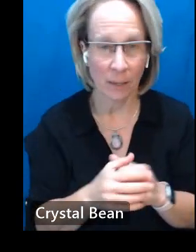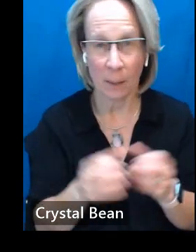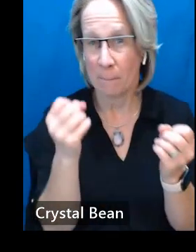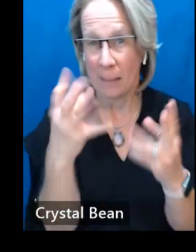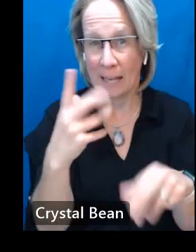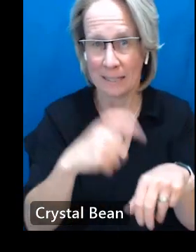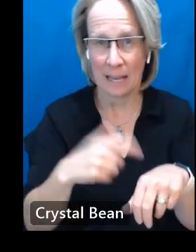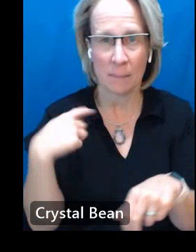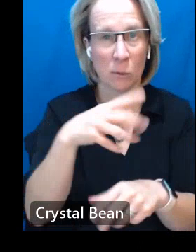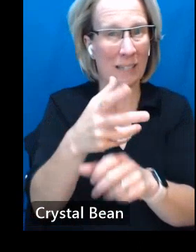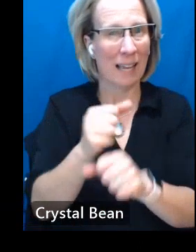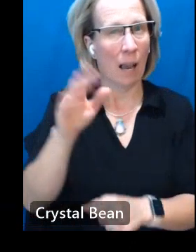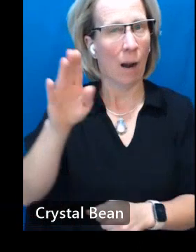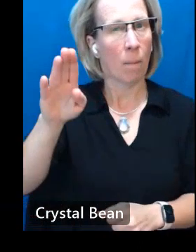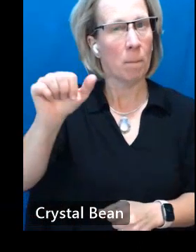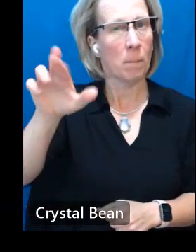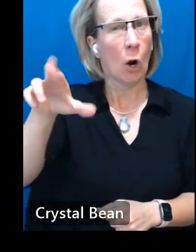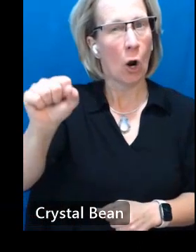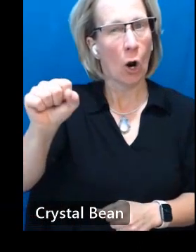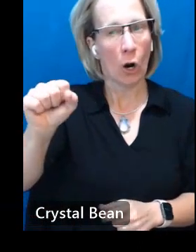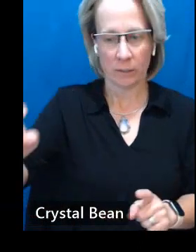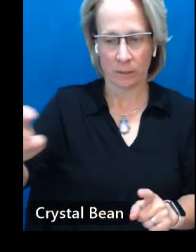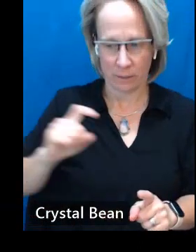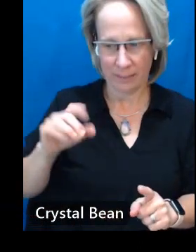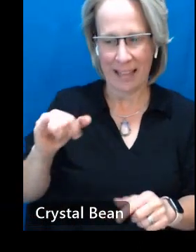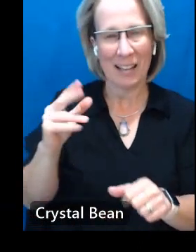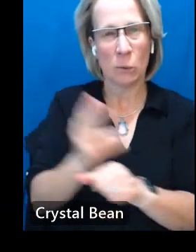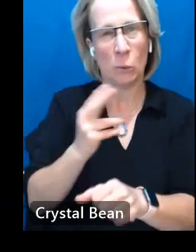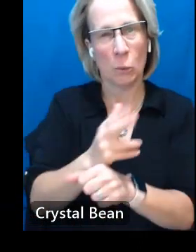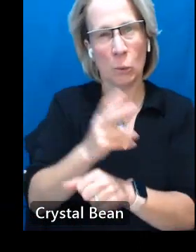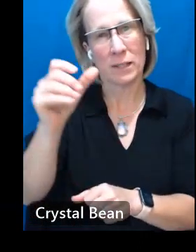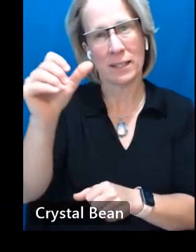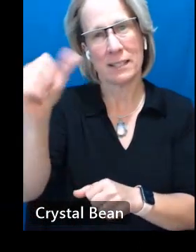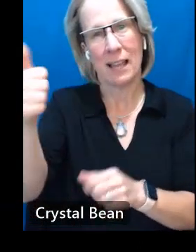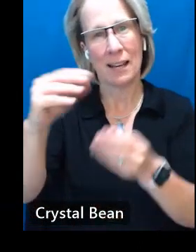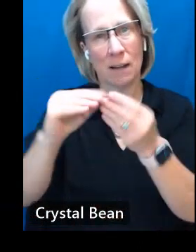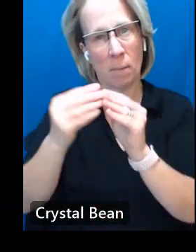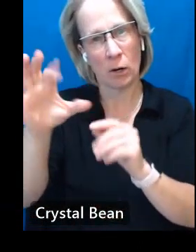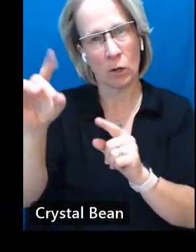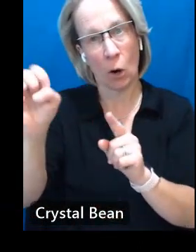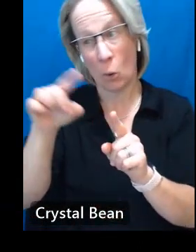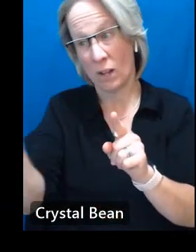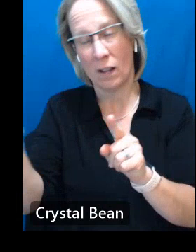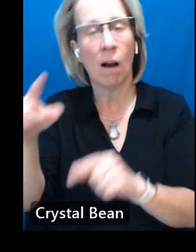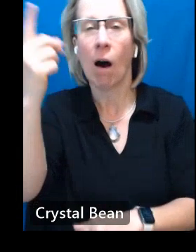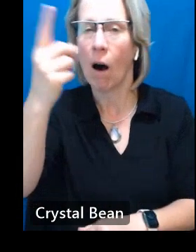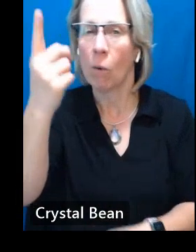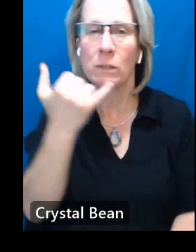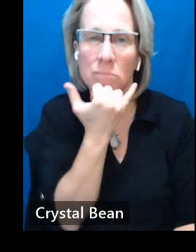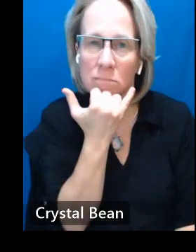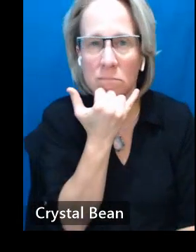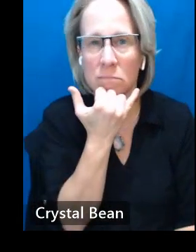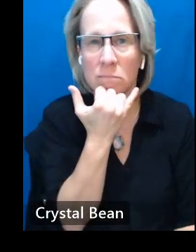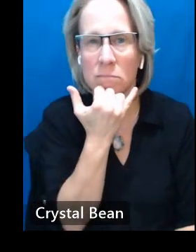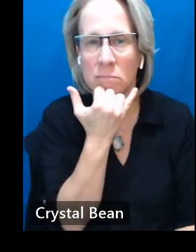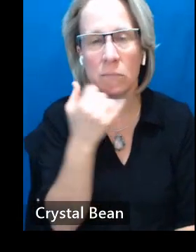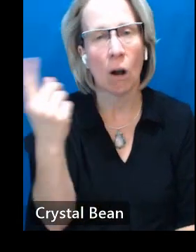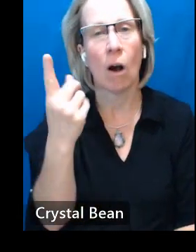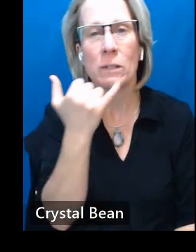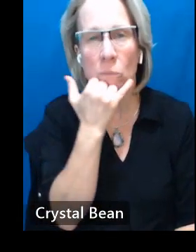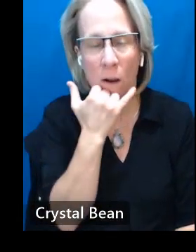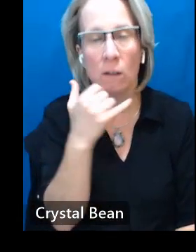submitted to us that use the 10-digit code in the department field, and those are always incorrect. Okay, so those are only in things that you